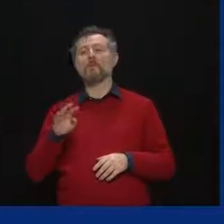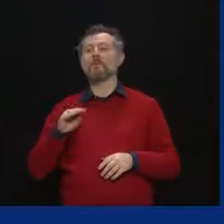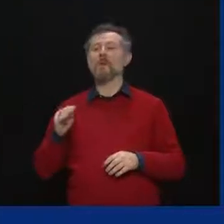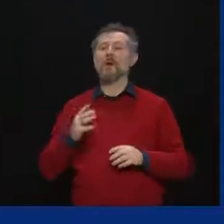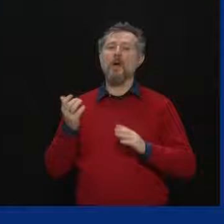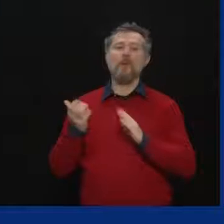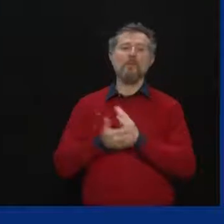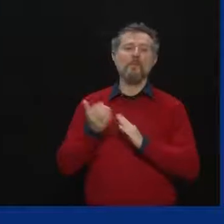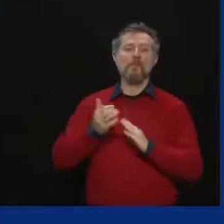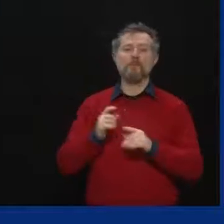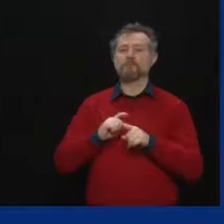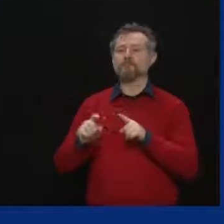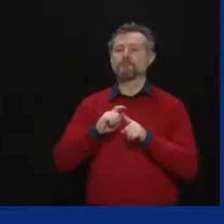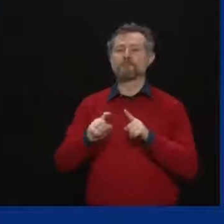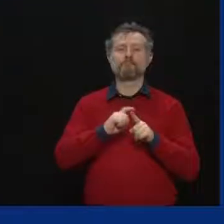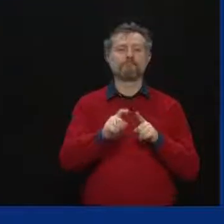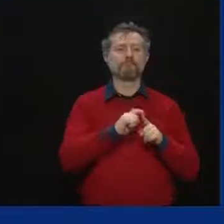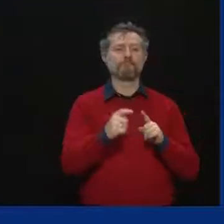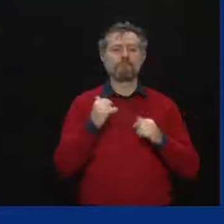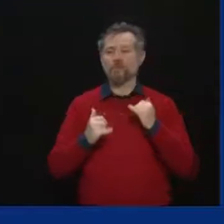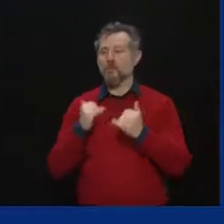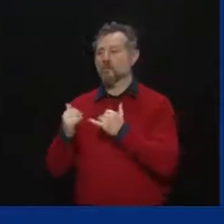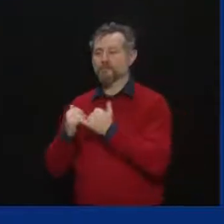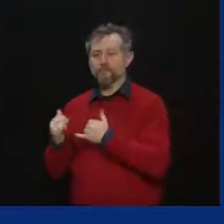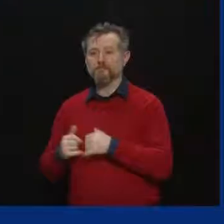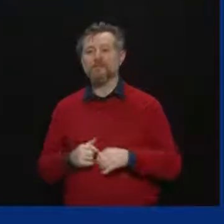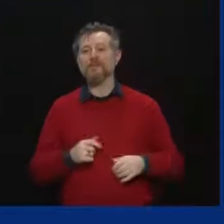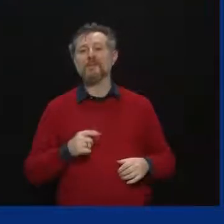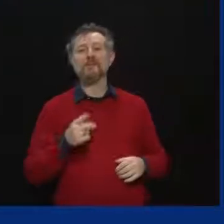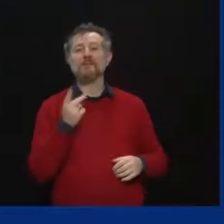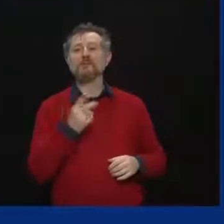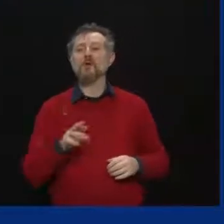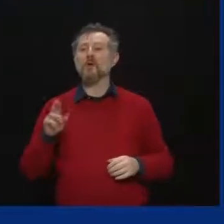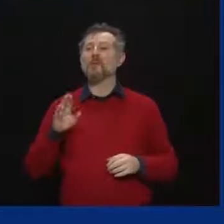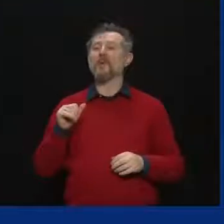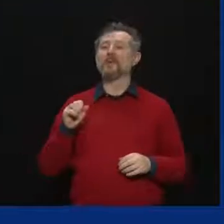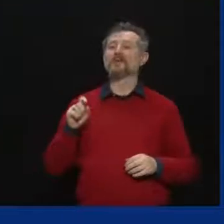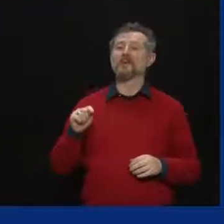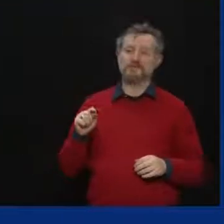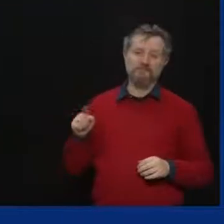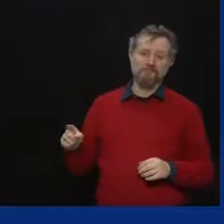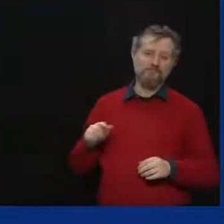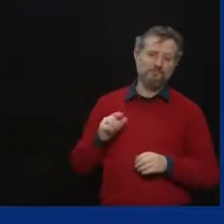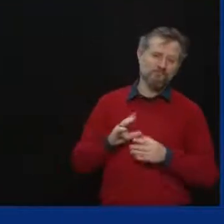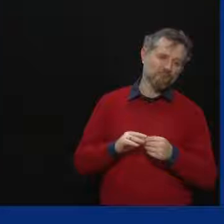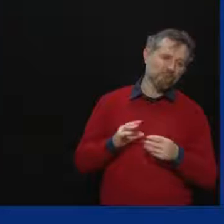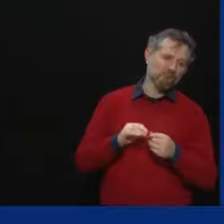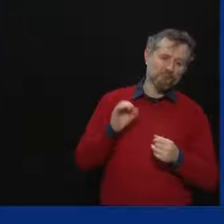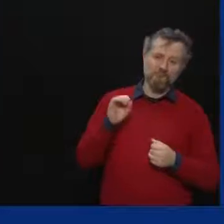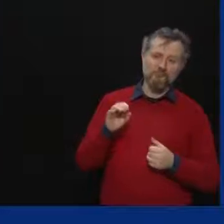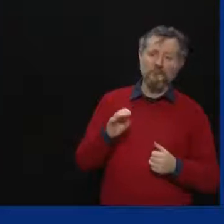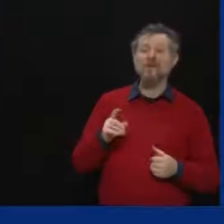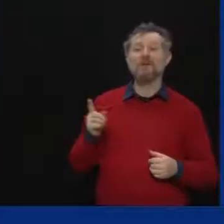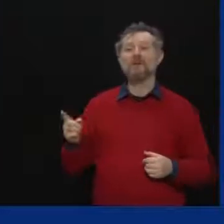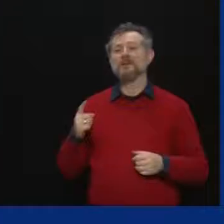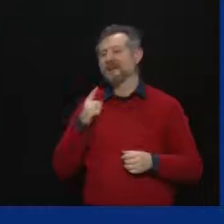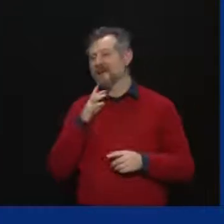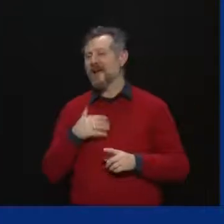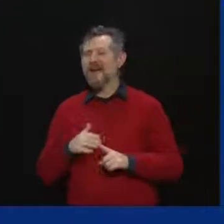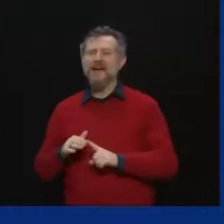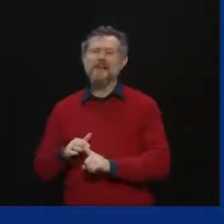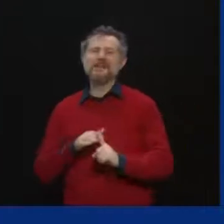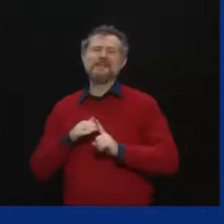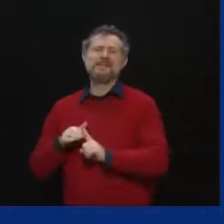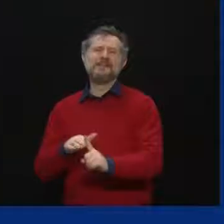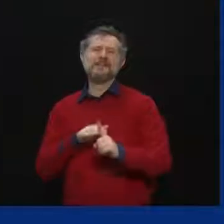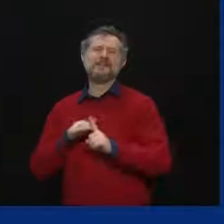pick up your phones. You may be hearing from Dr. Bassett. Those reminders are going out this week as well. So just keeping that constant